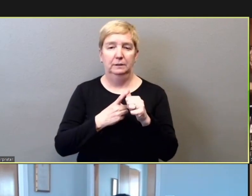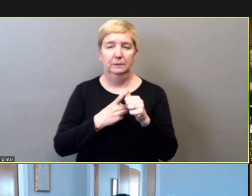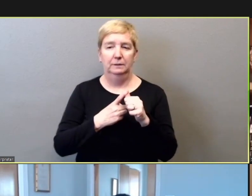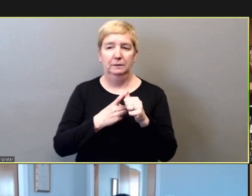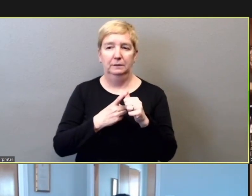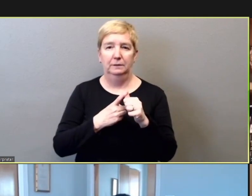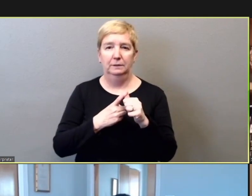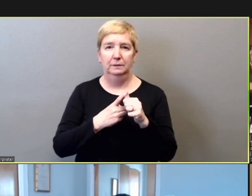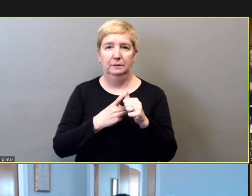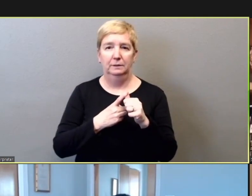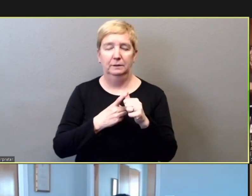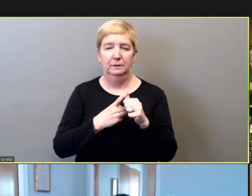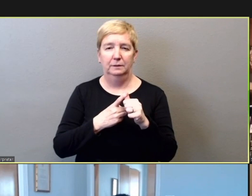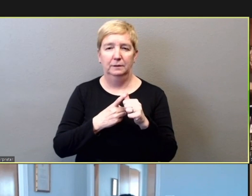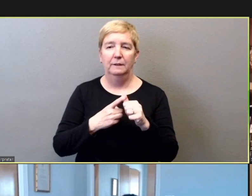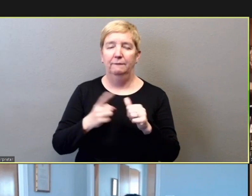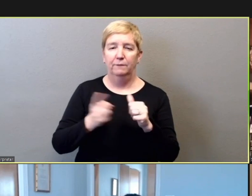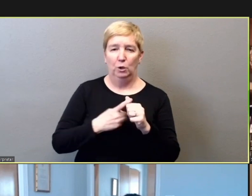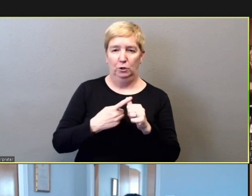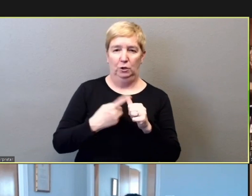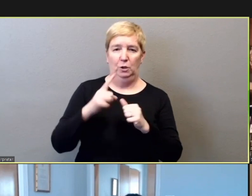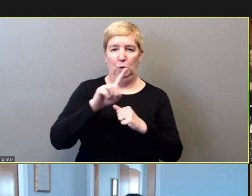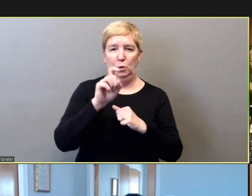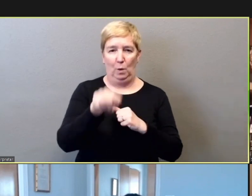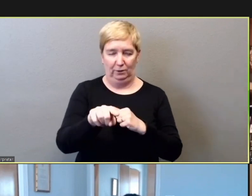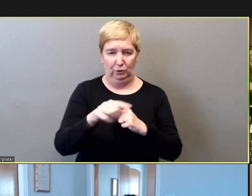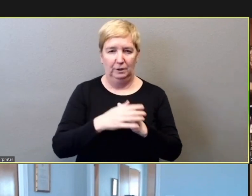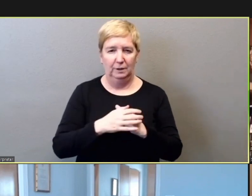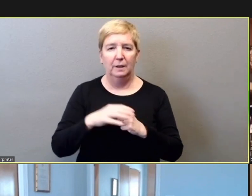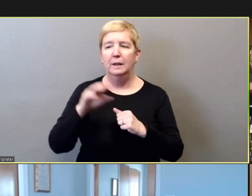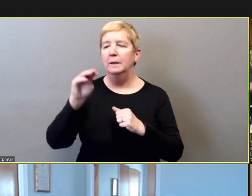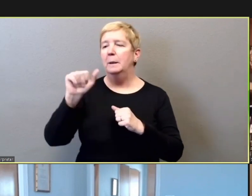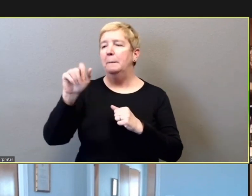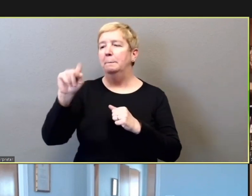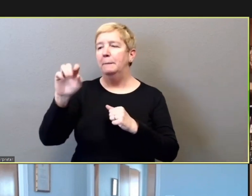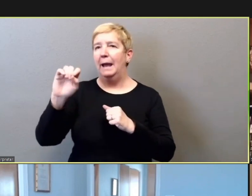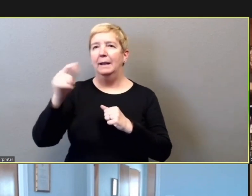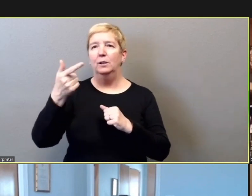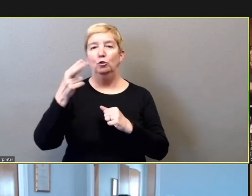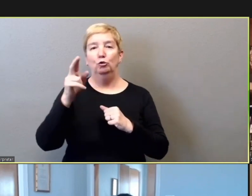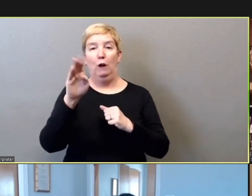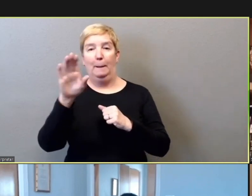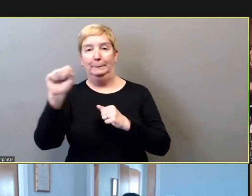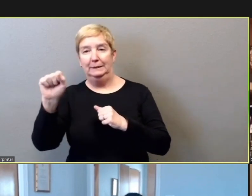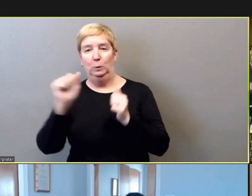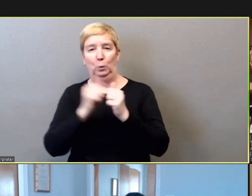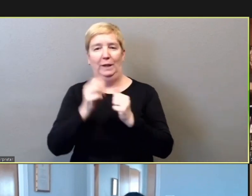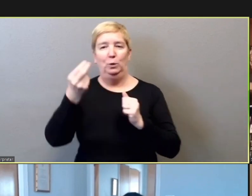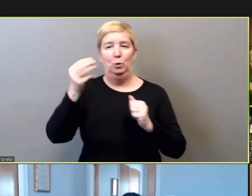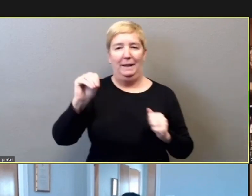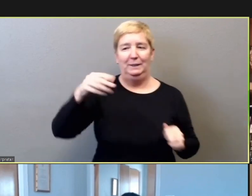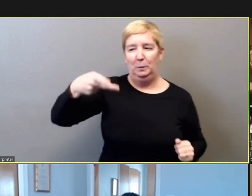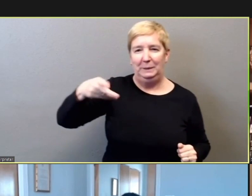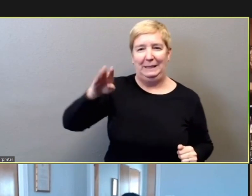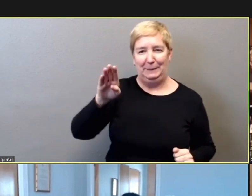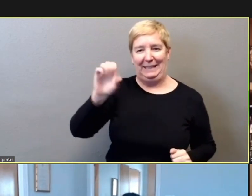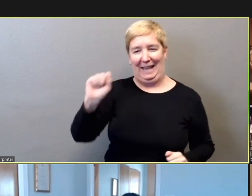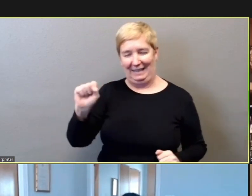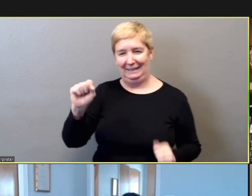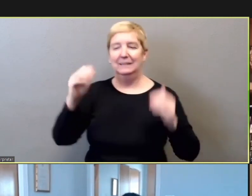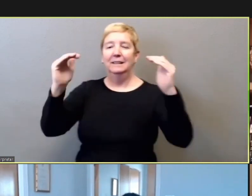3 folks I'll go to will be Matt Grubbs with New Mexico PBS, followed by Chris McKee